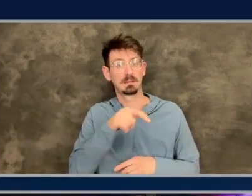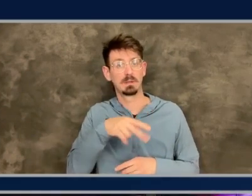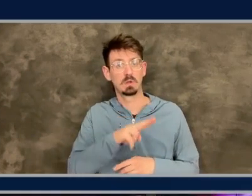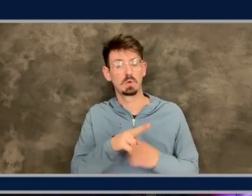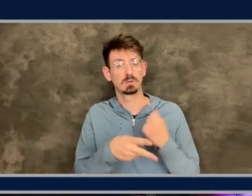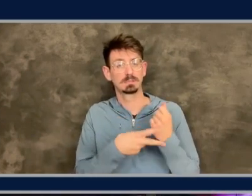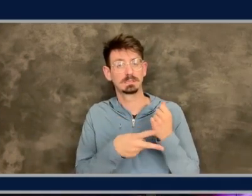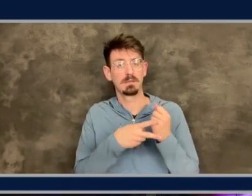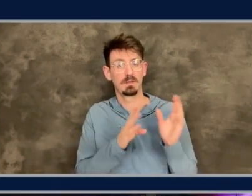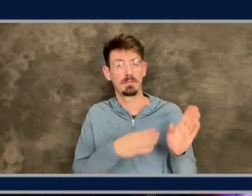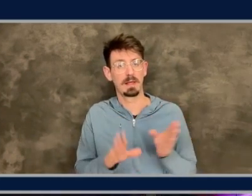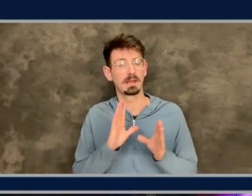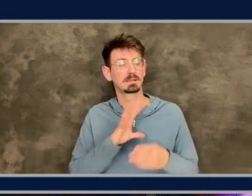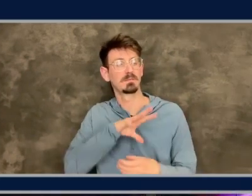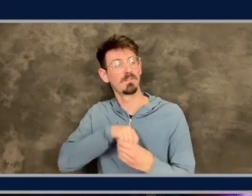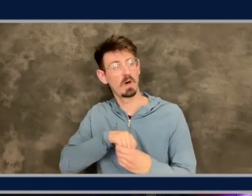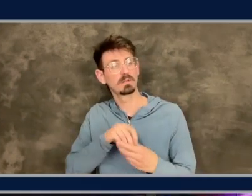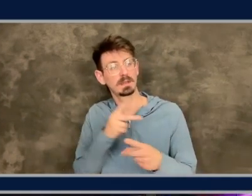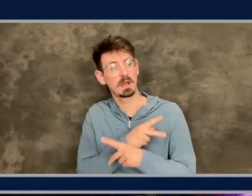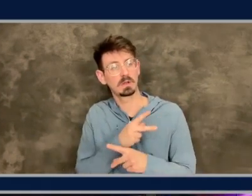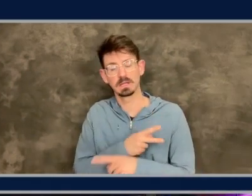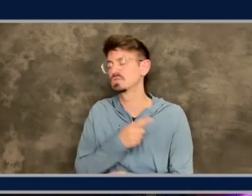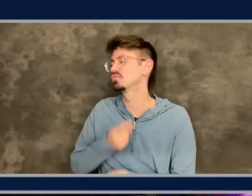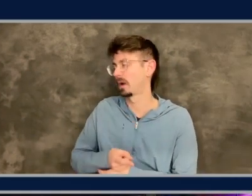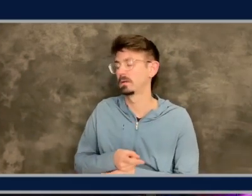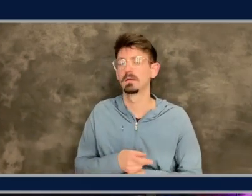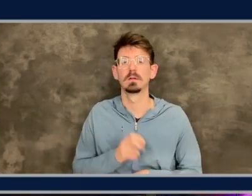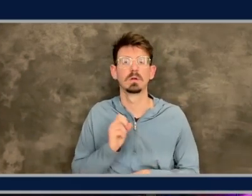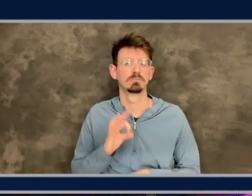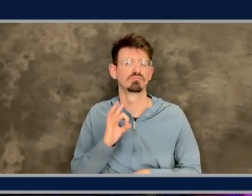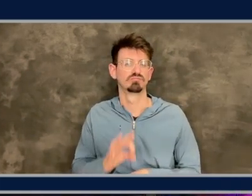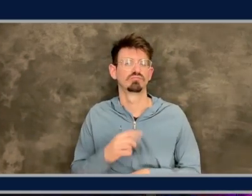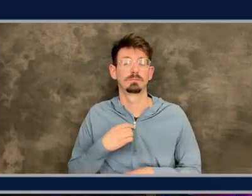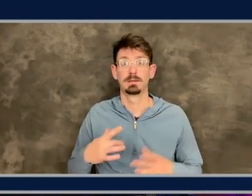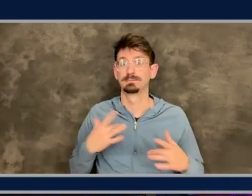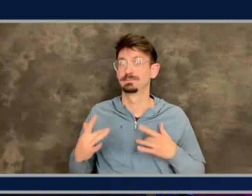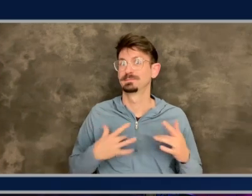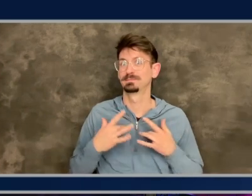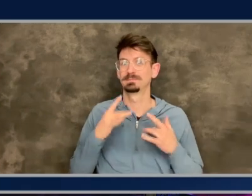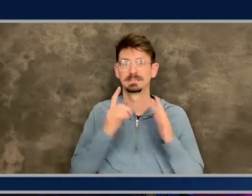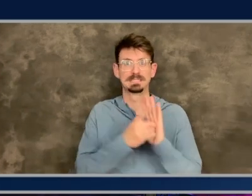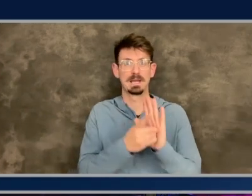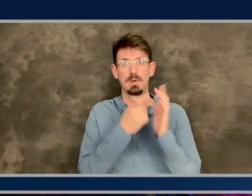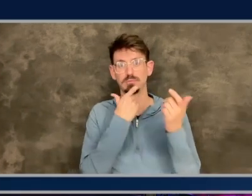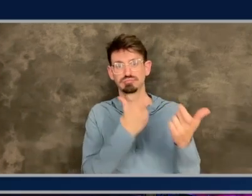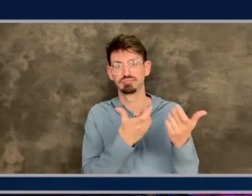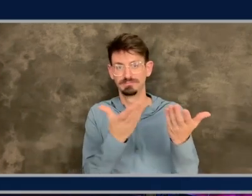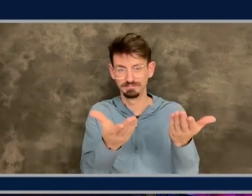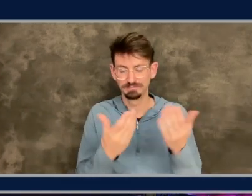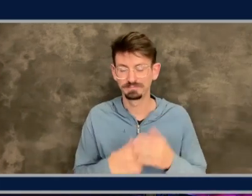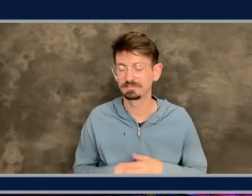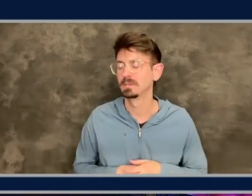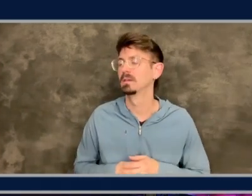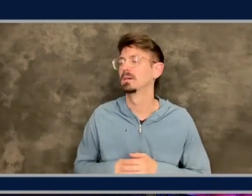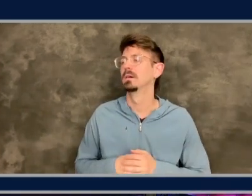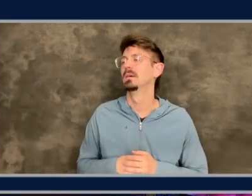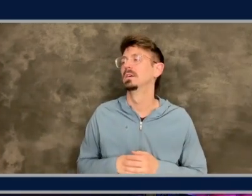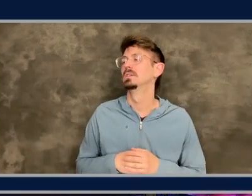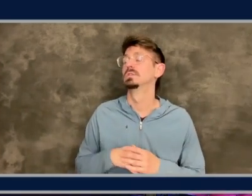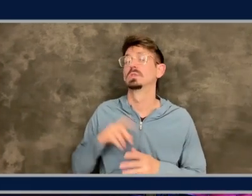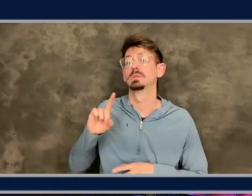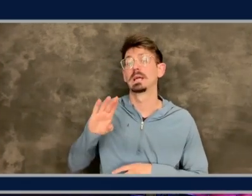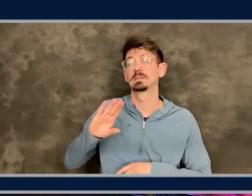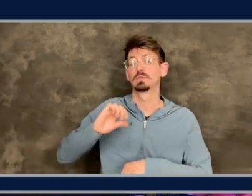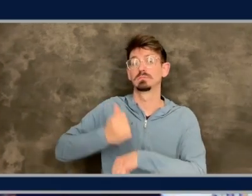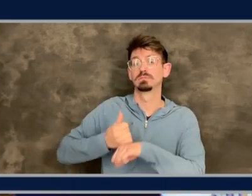of our calculation here. Yes. So all right, Makes I'm sense. excited to see the demo. Okay, so once you have the dashboard deployed, this is how it's going to